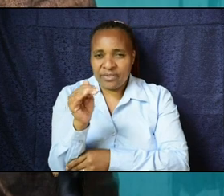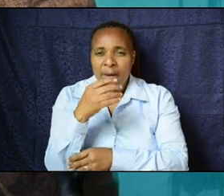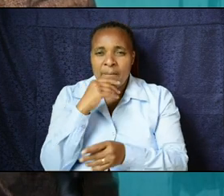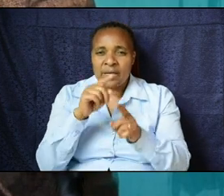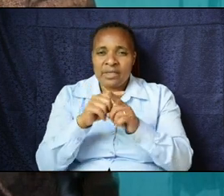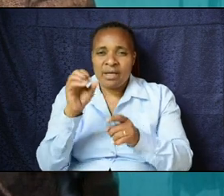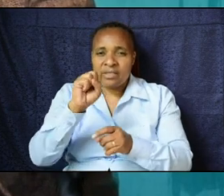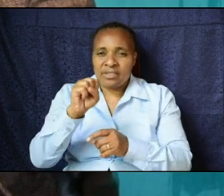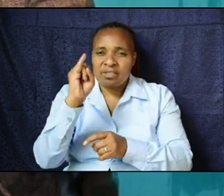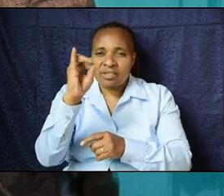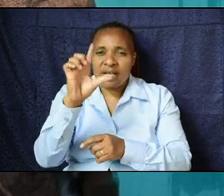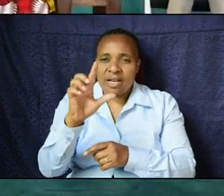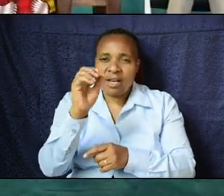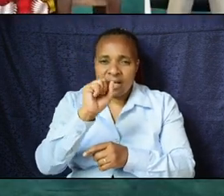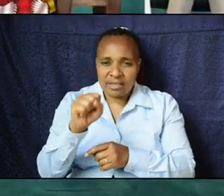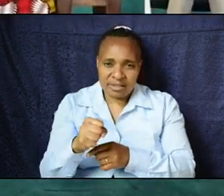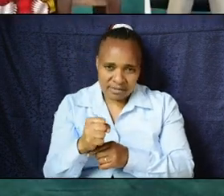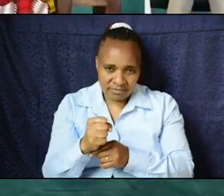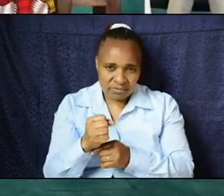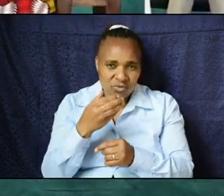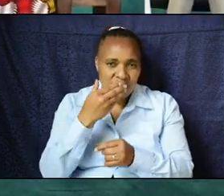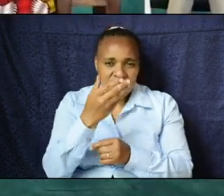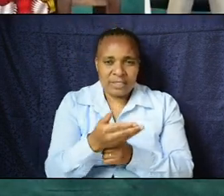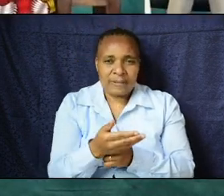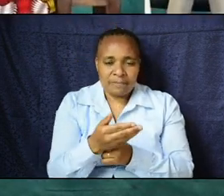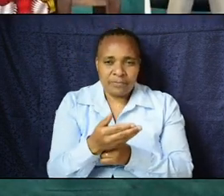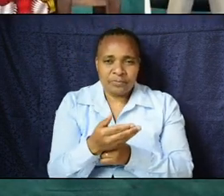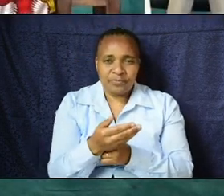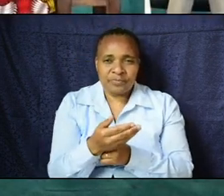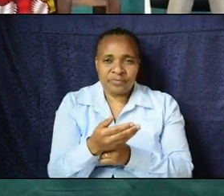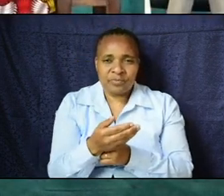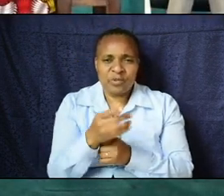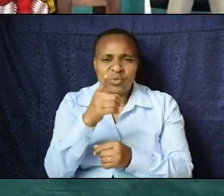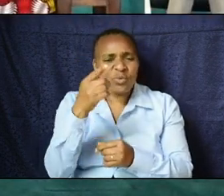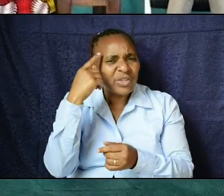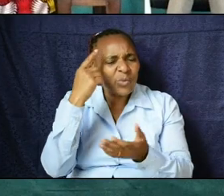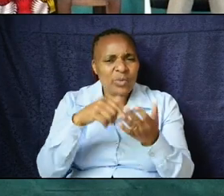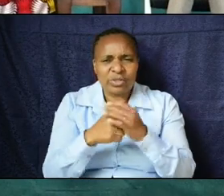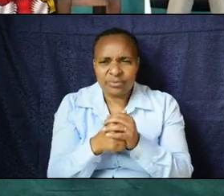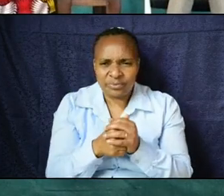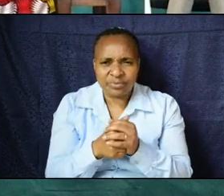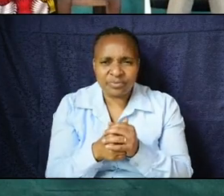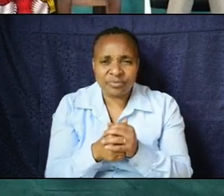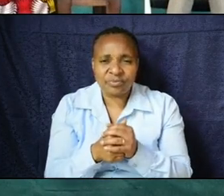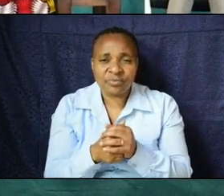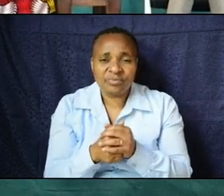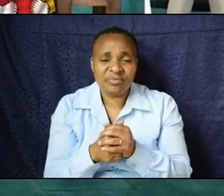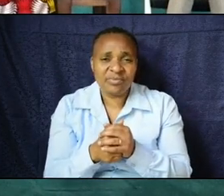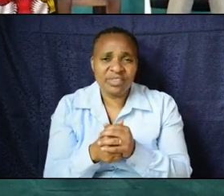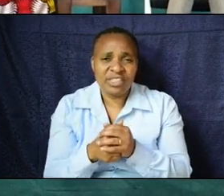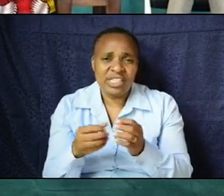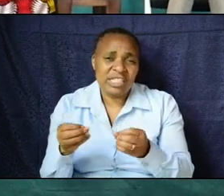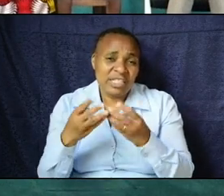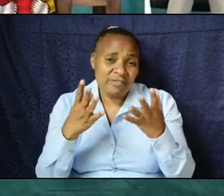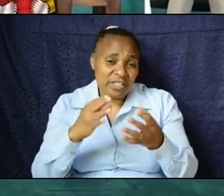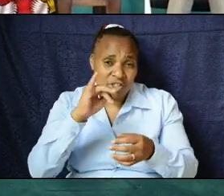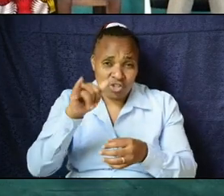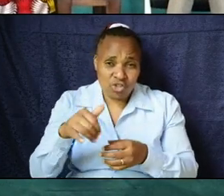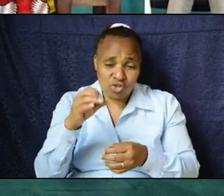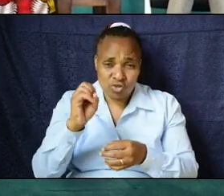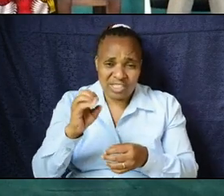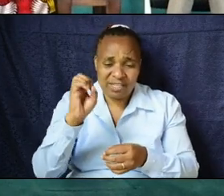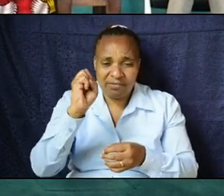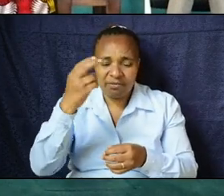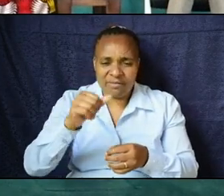Brother Silas to give us an answer on that. What do you think? Given that Joseph's willingness